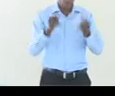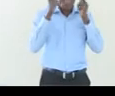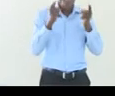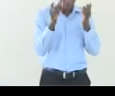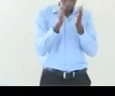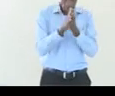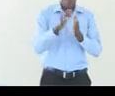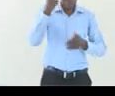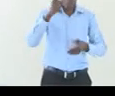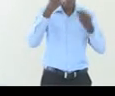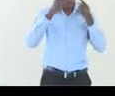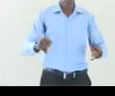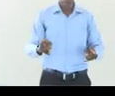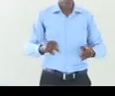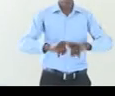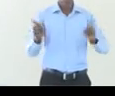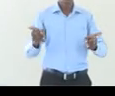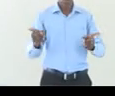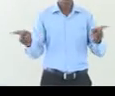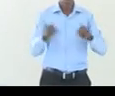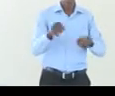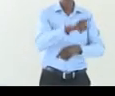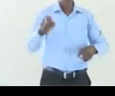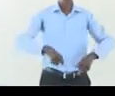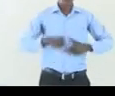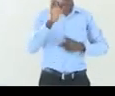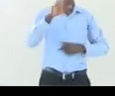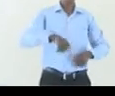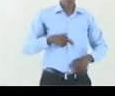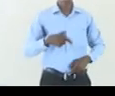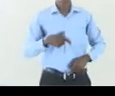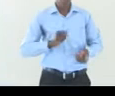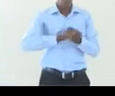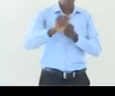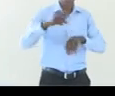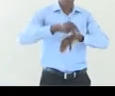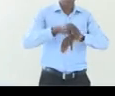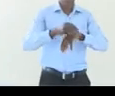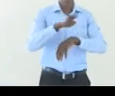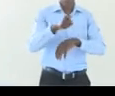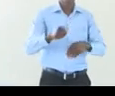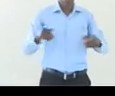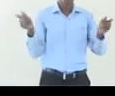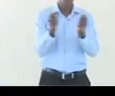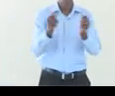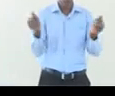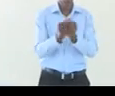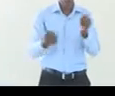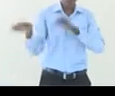up and pray for peace. But as you live your life and as you pass on the message, you will be confronted with